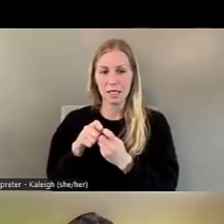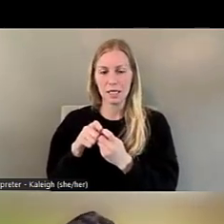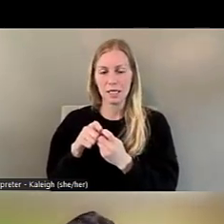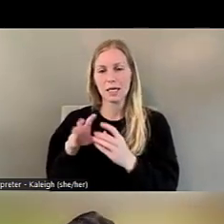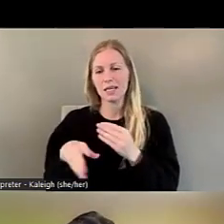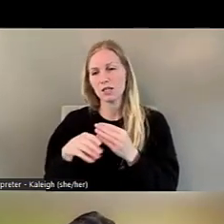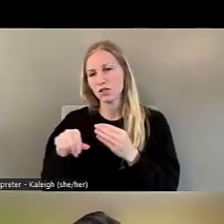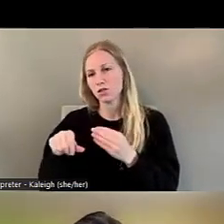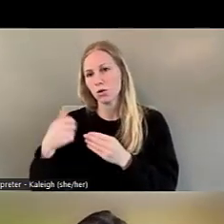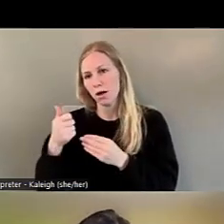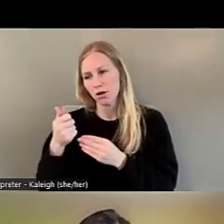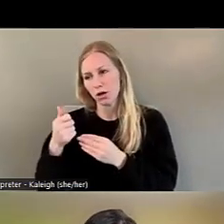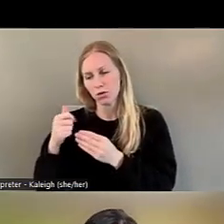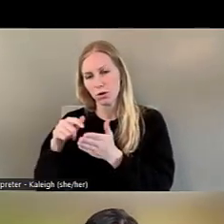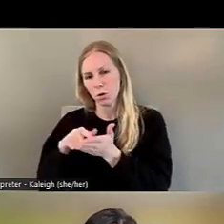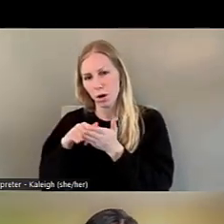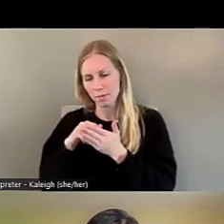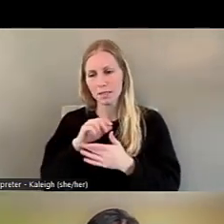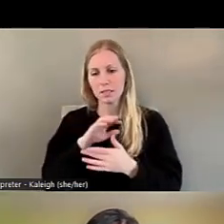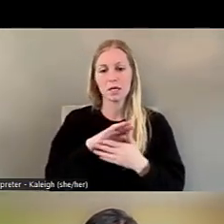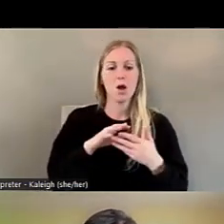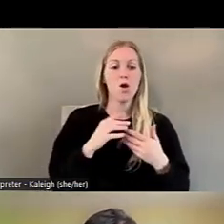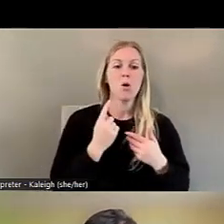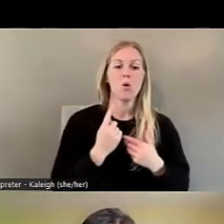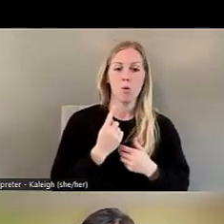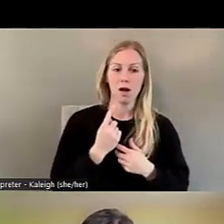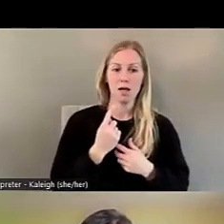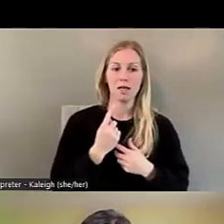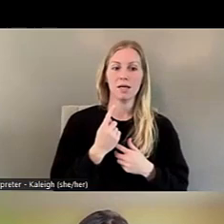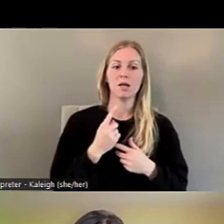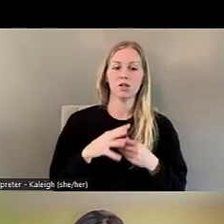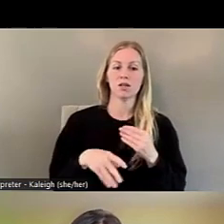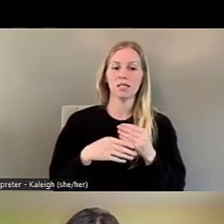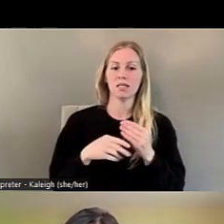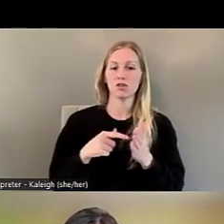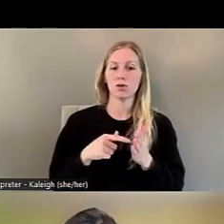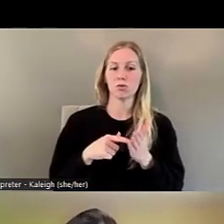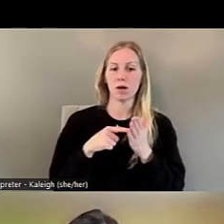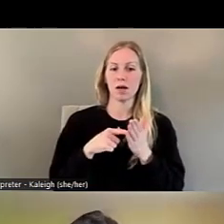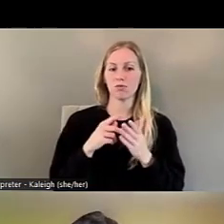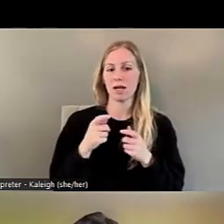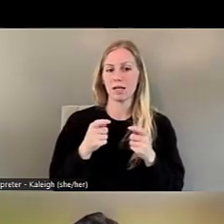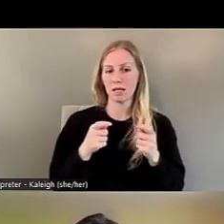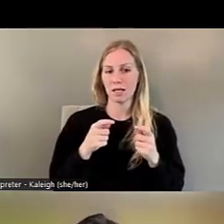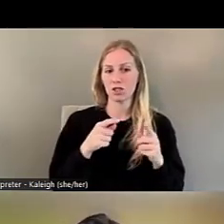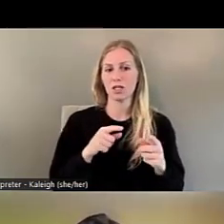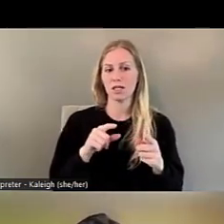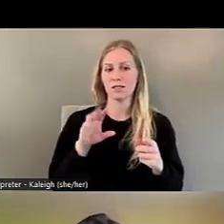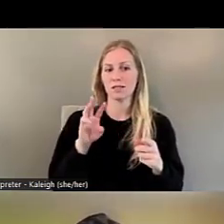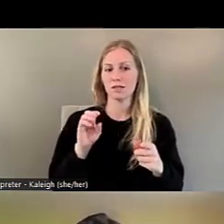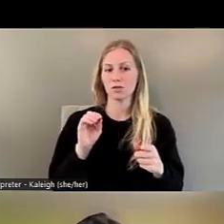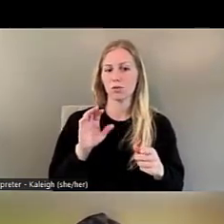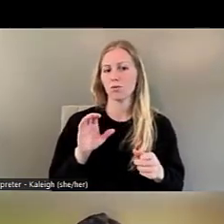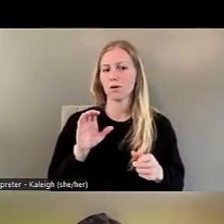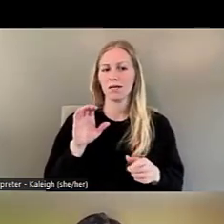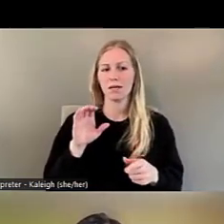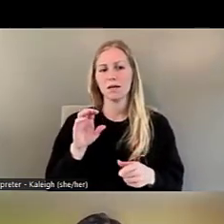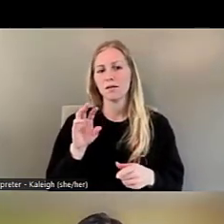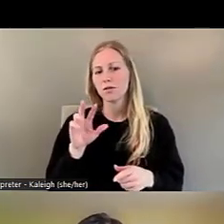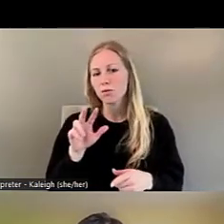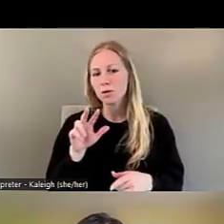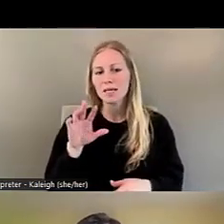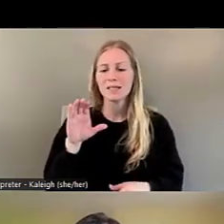other requirements, one of the requirements under these additional regulations, 603 CMR 18, are